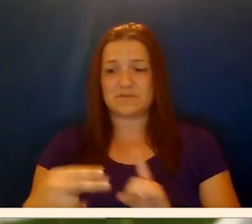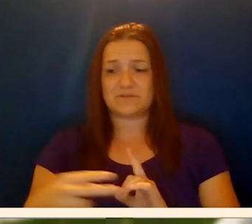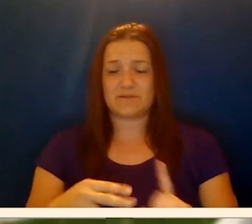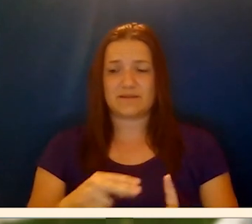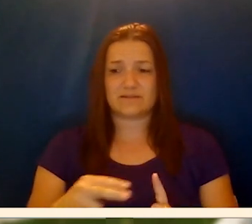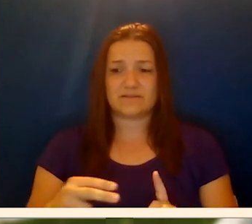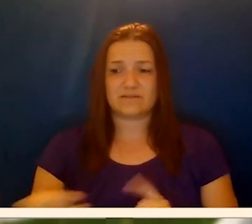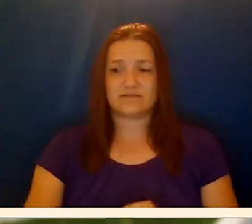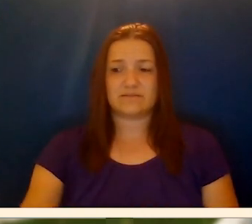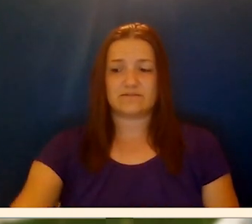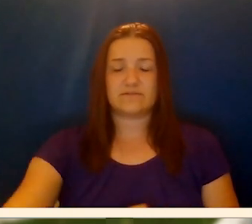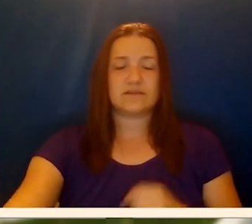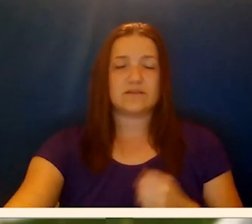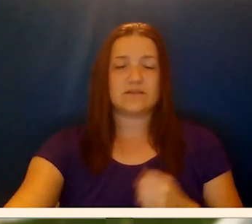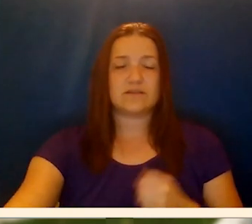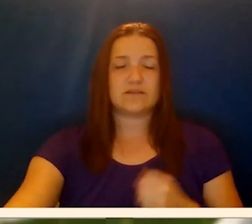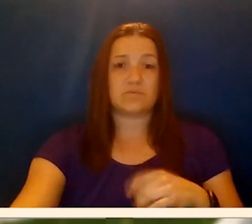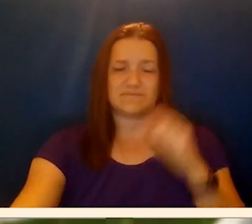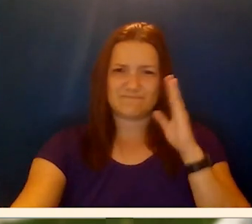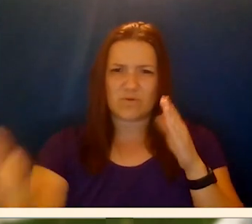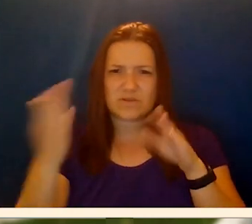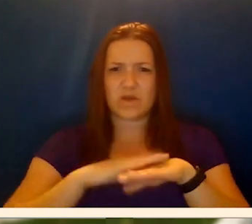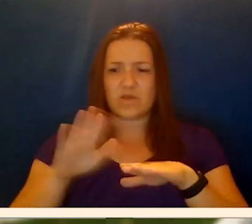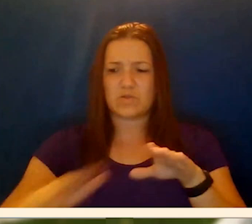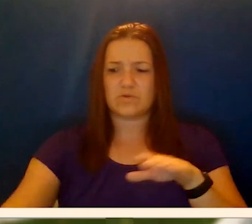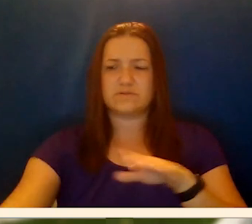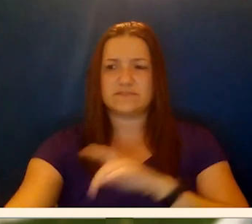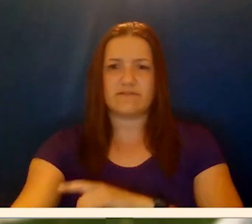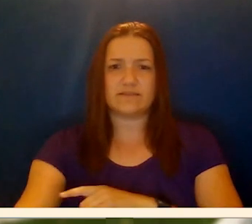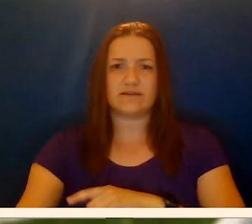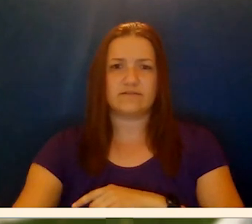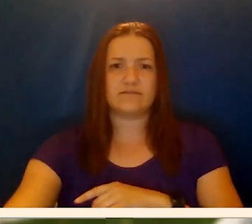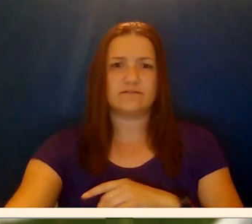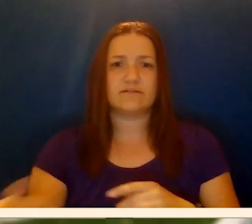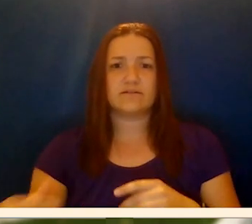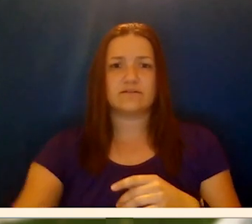anymore. So definitely continuing to focus on the local condition here. So